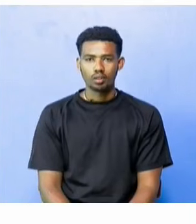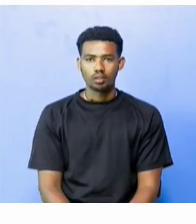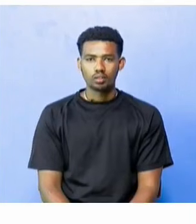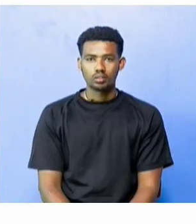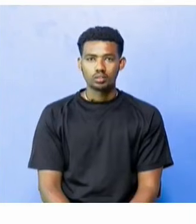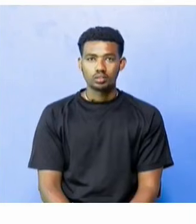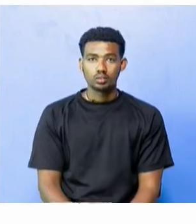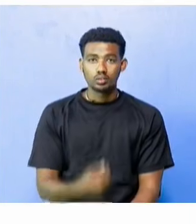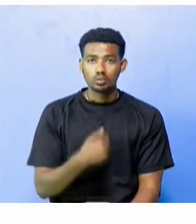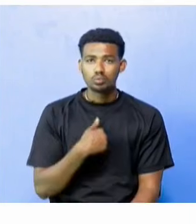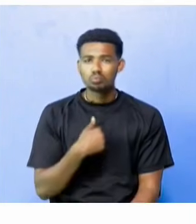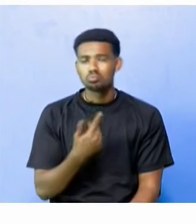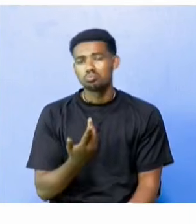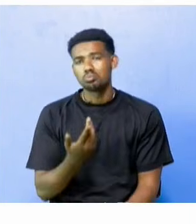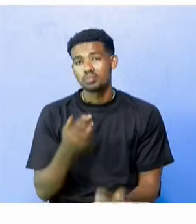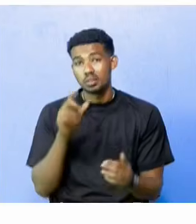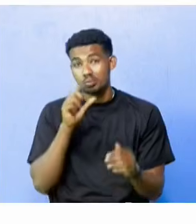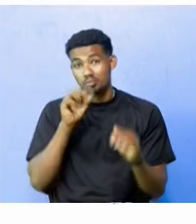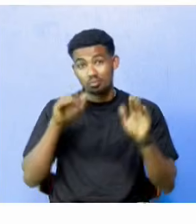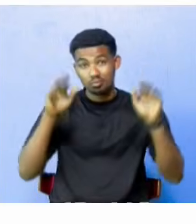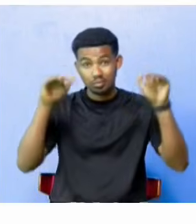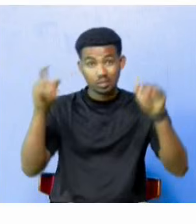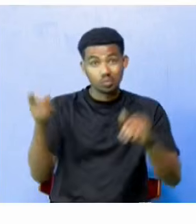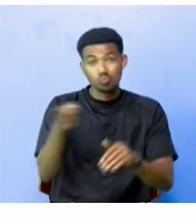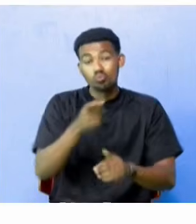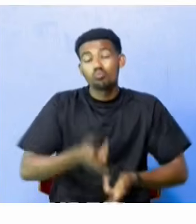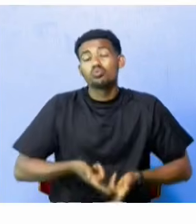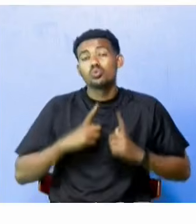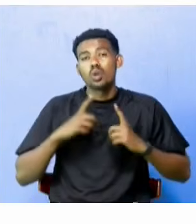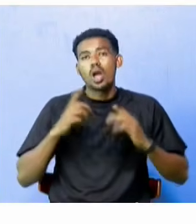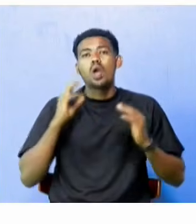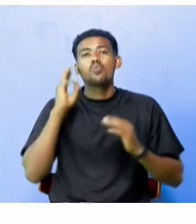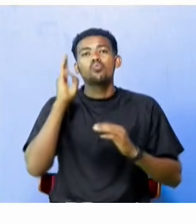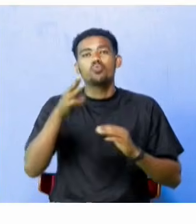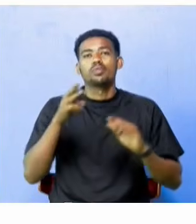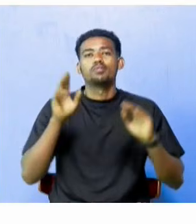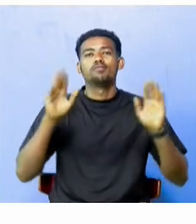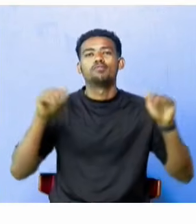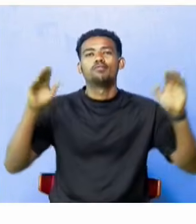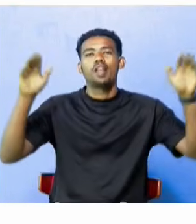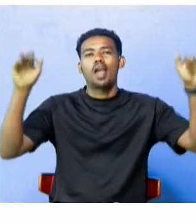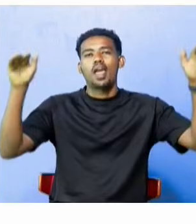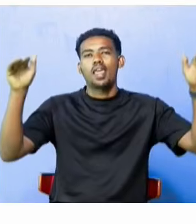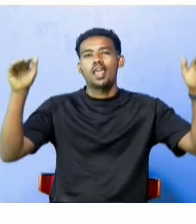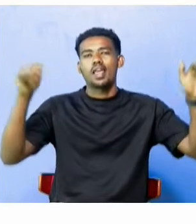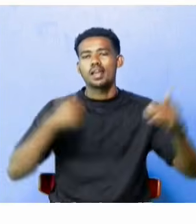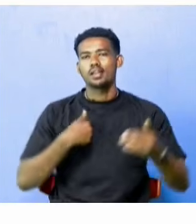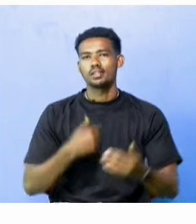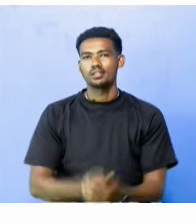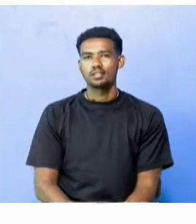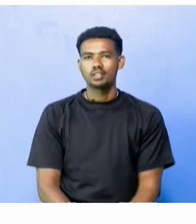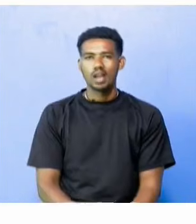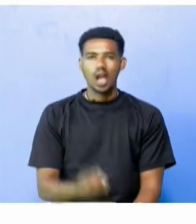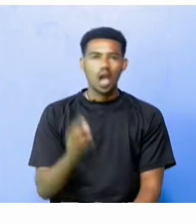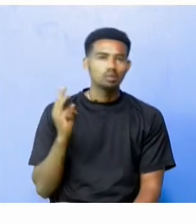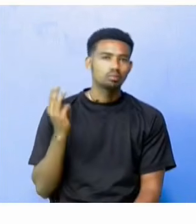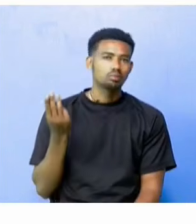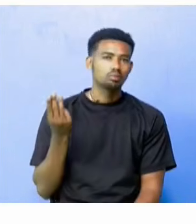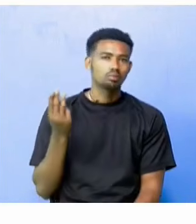Then what would you do? I could fly or I would fly. I could or would